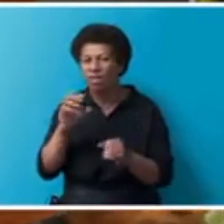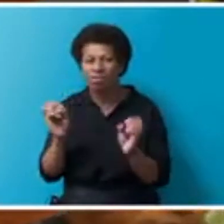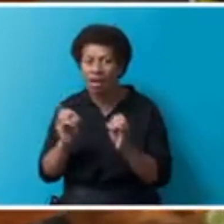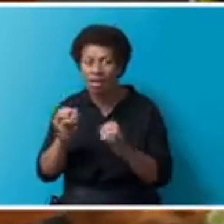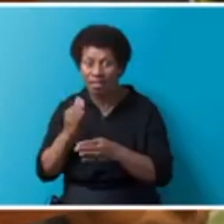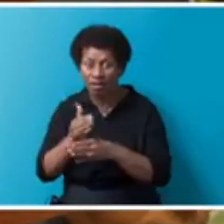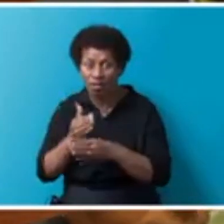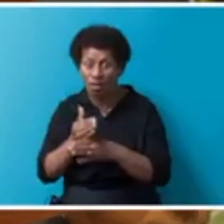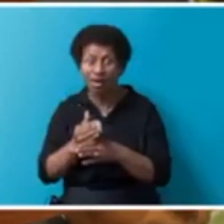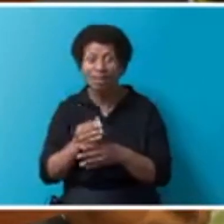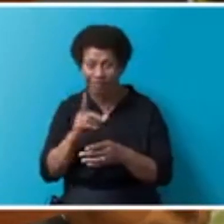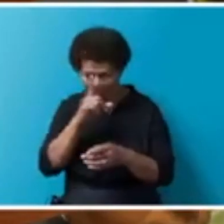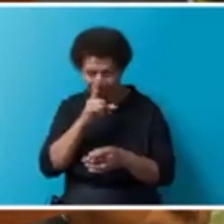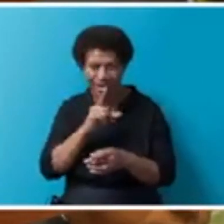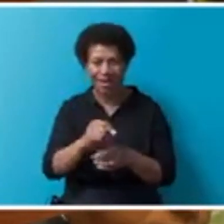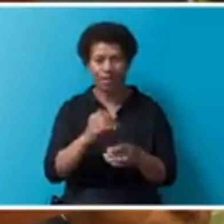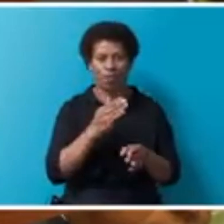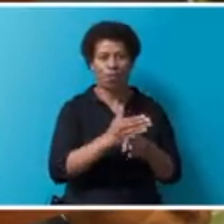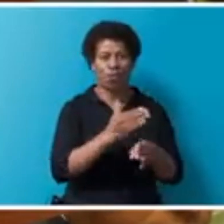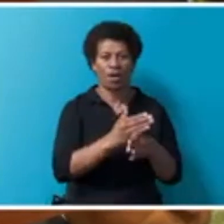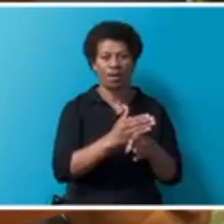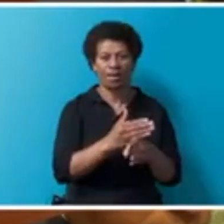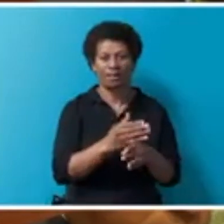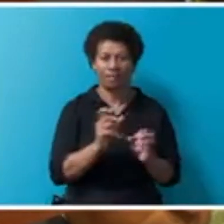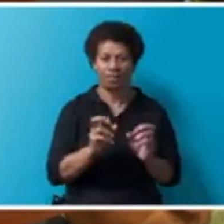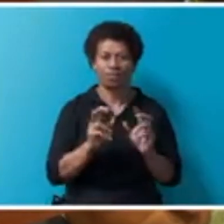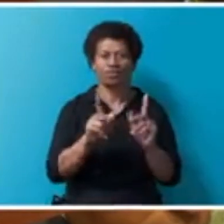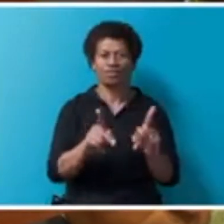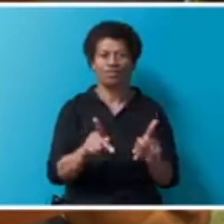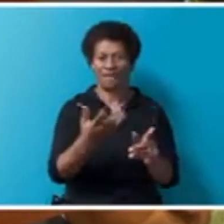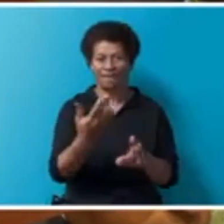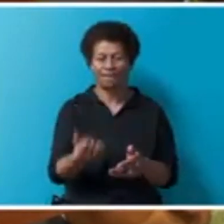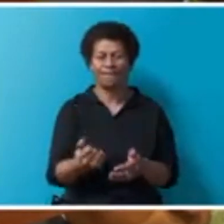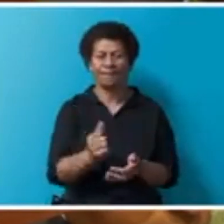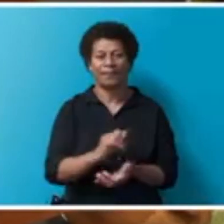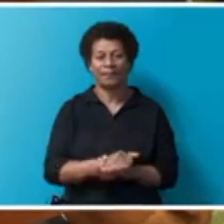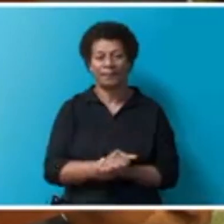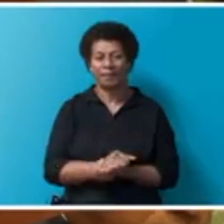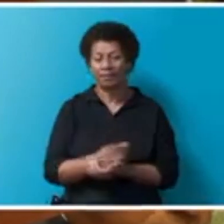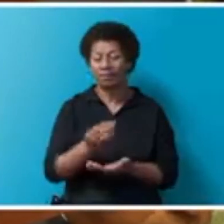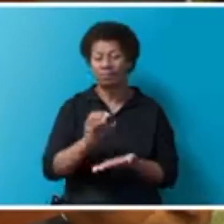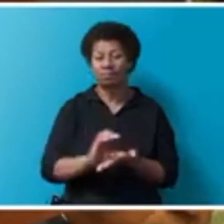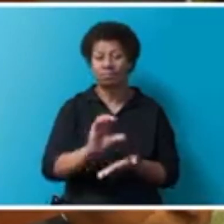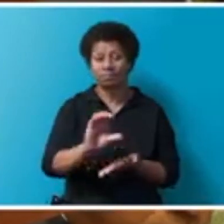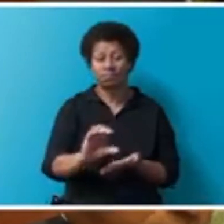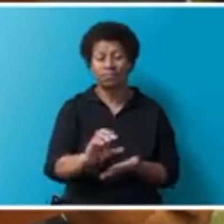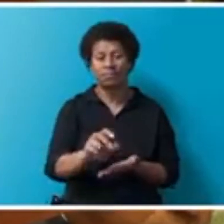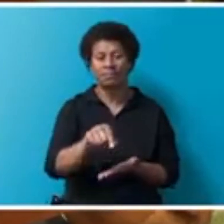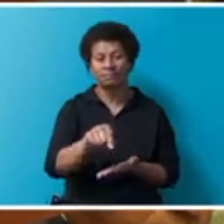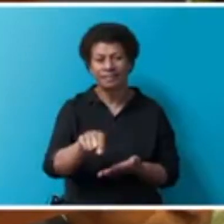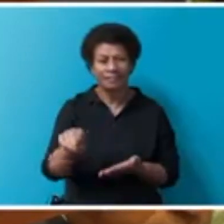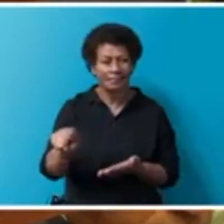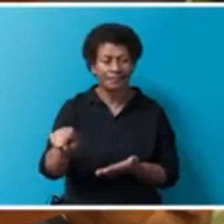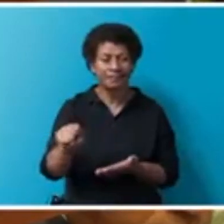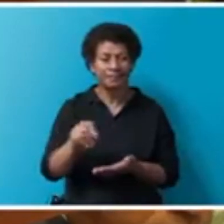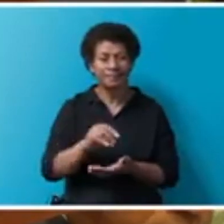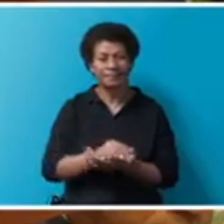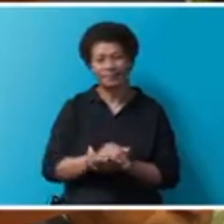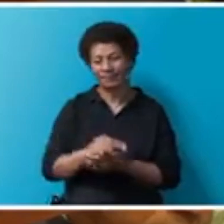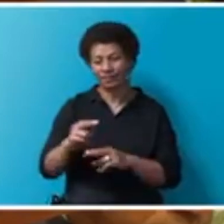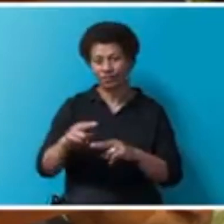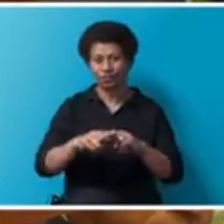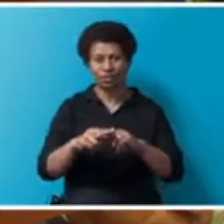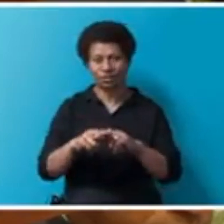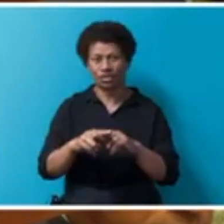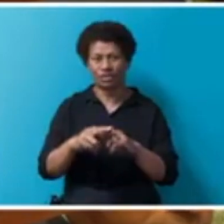employment opportunities. Mr. Speaker, sir, remittances contributed significantly to Fiji's economic